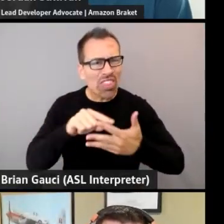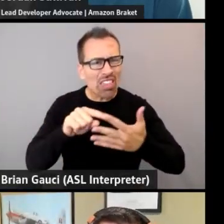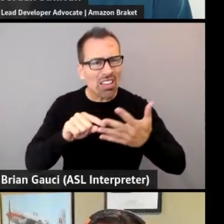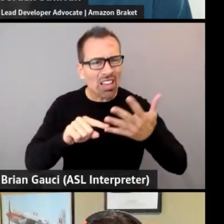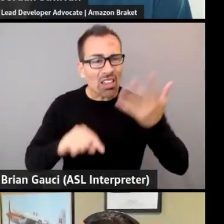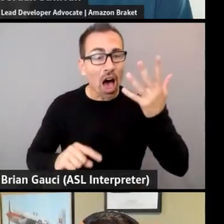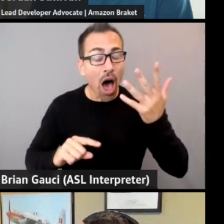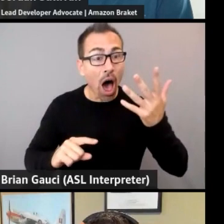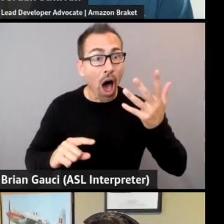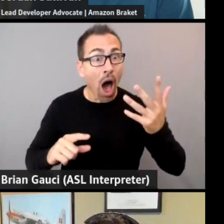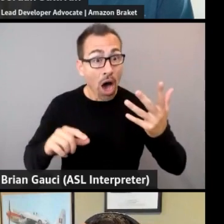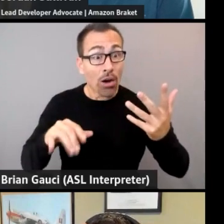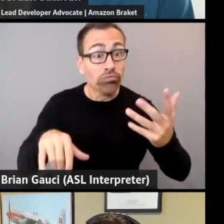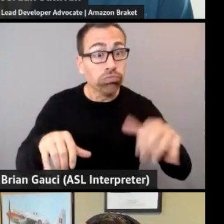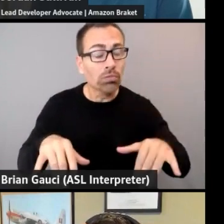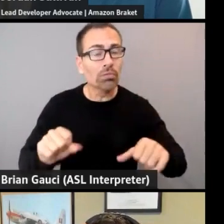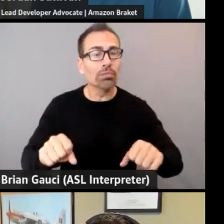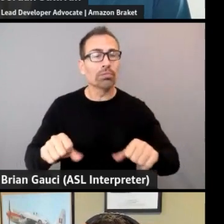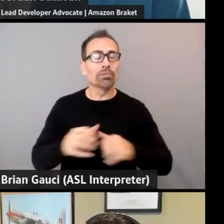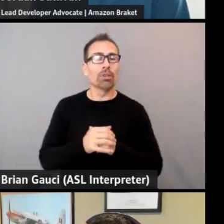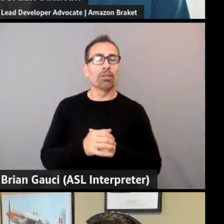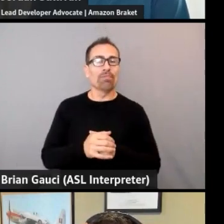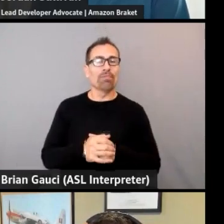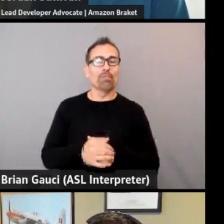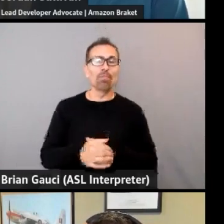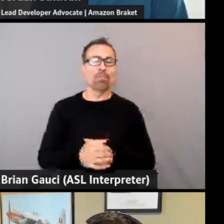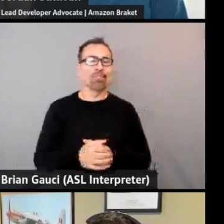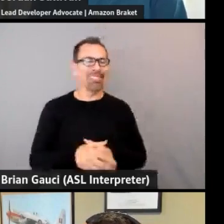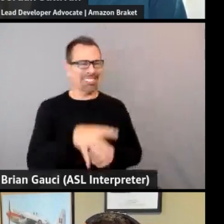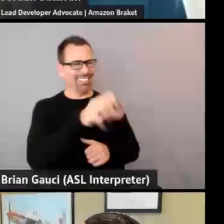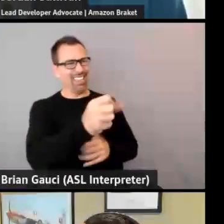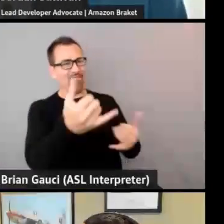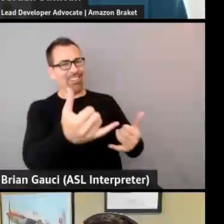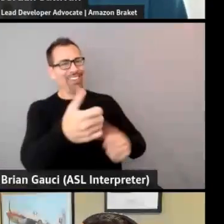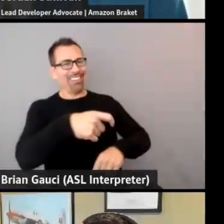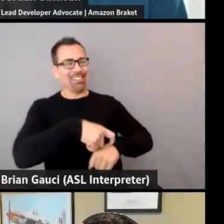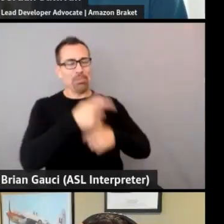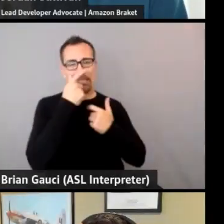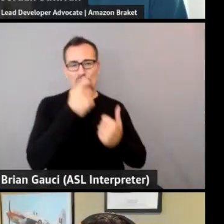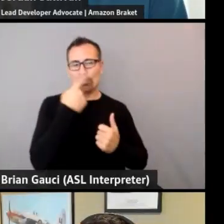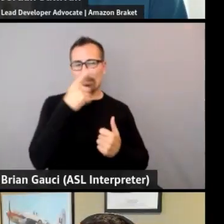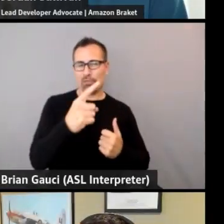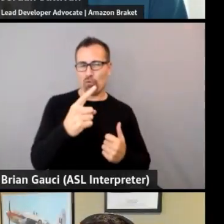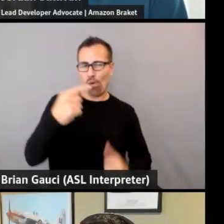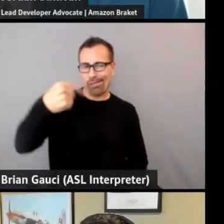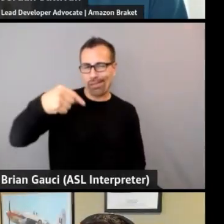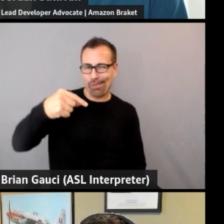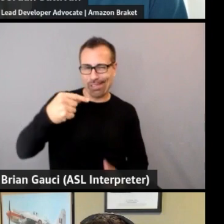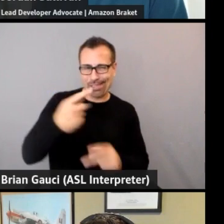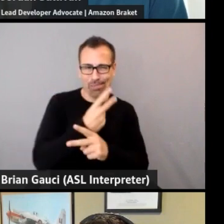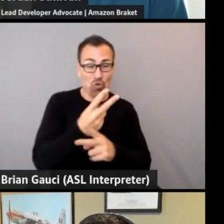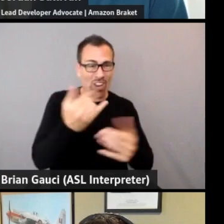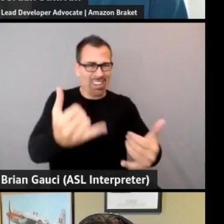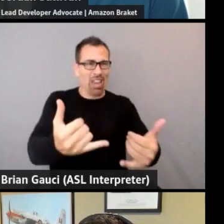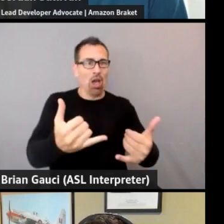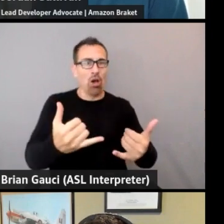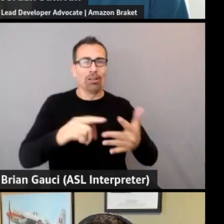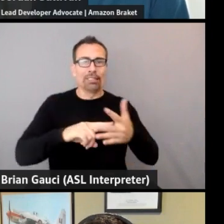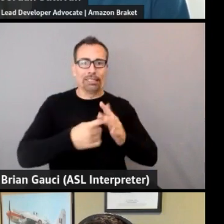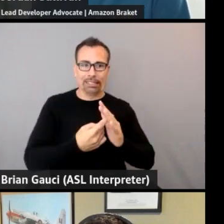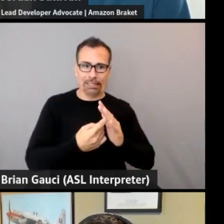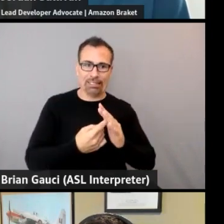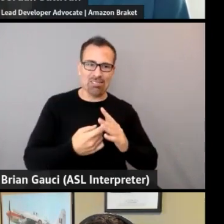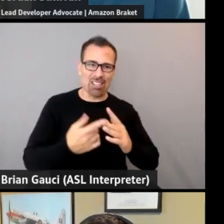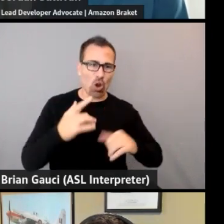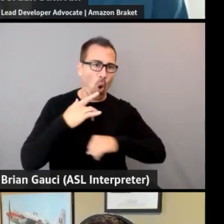in such an interesting time for quantum computing, you know, it's still very early days, and it's always fun for me to read kind of